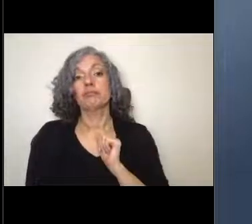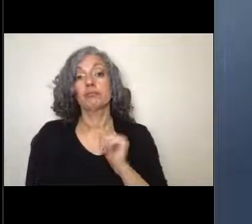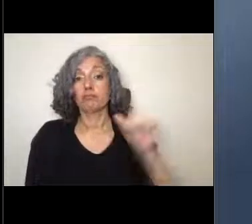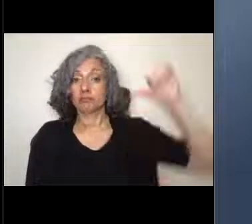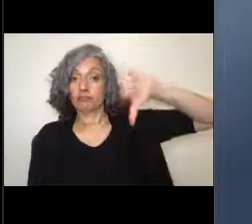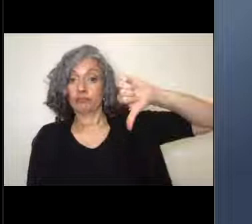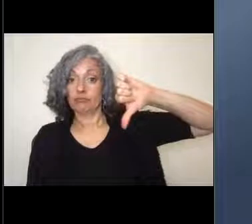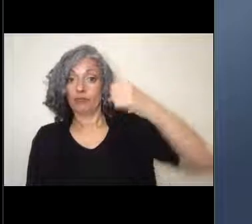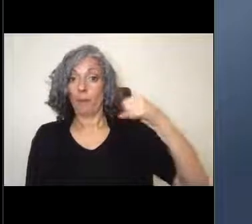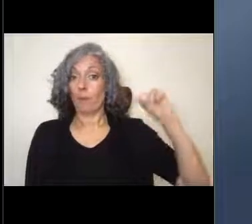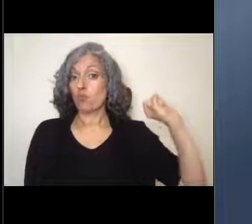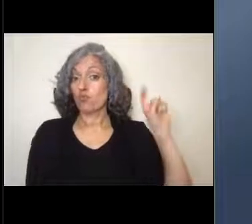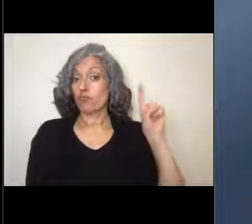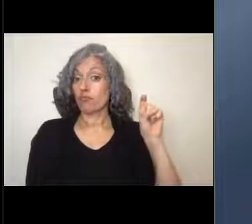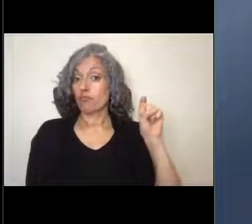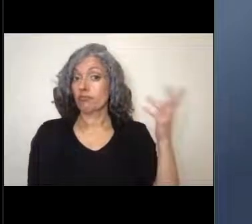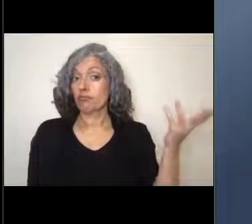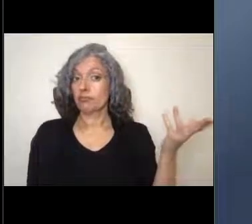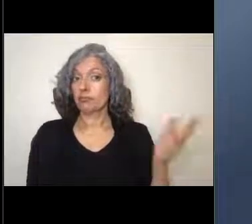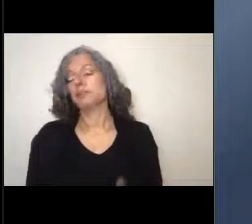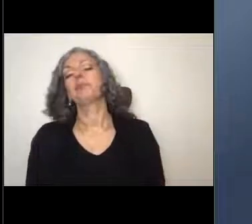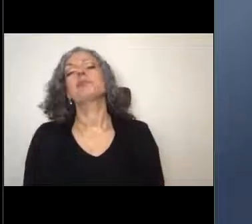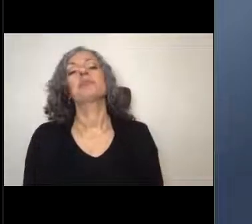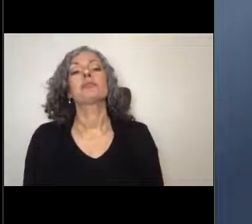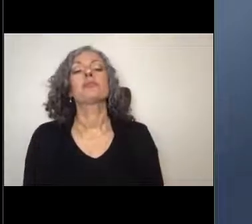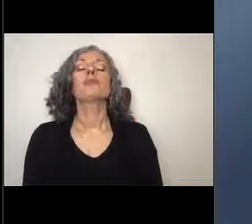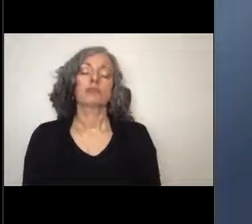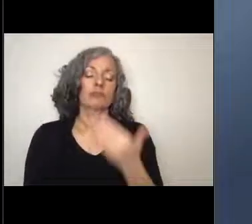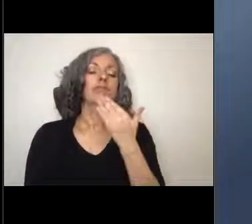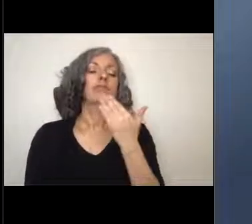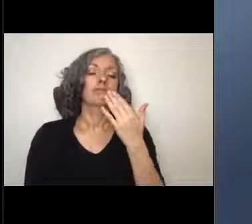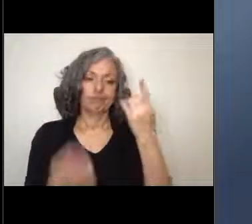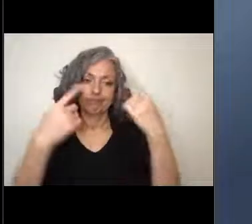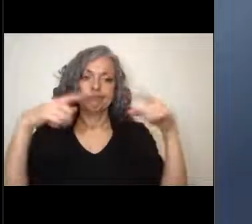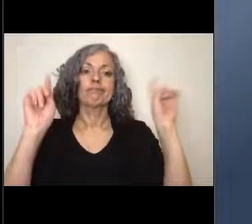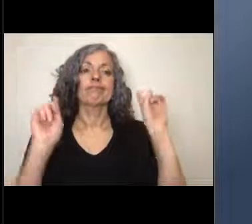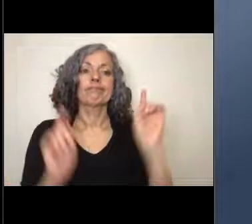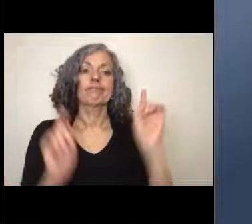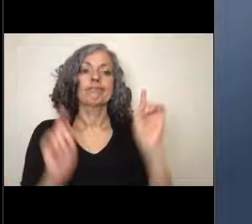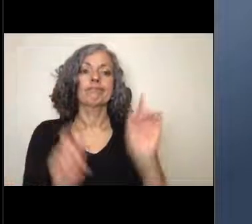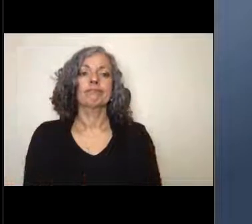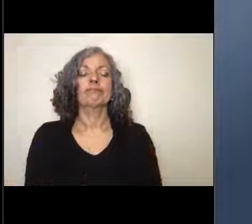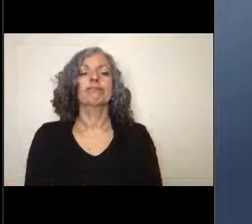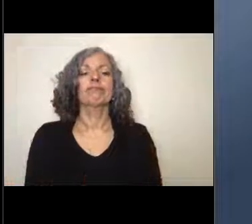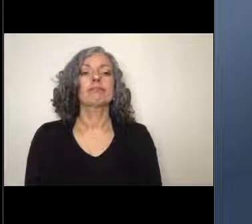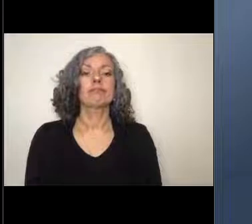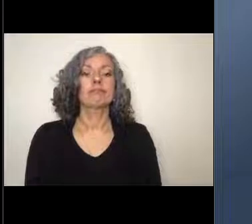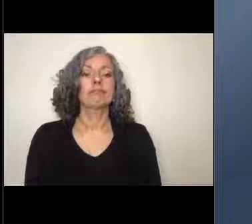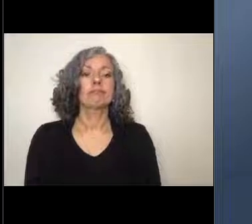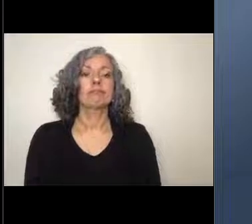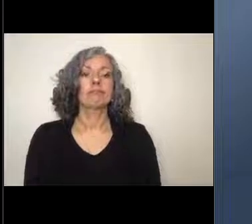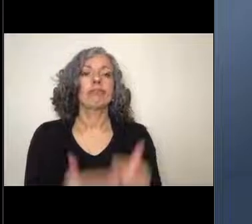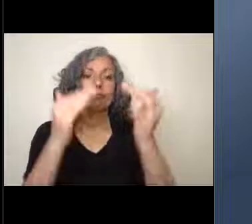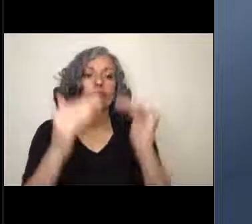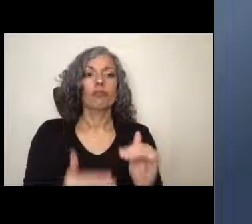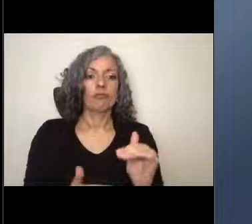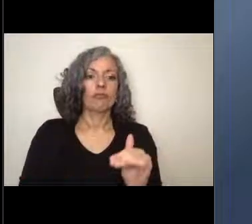Opposed? Motion carries. Thank you. Then we will move to the right-of-way